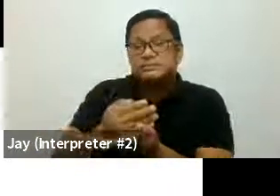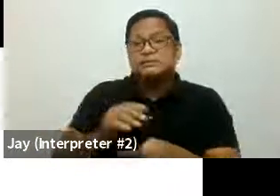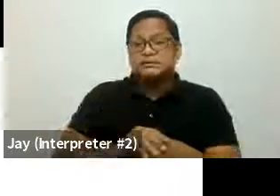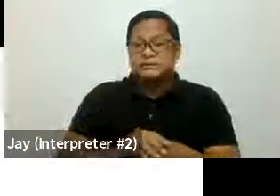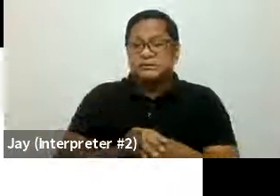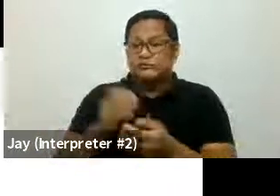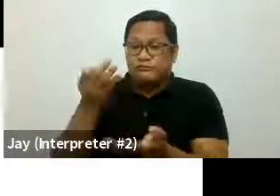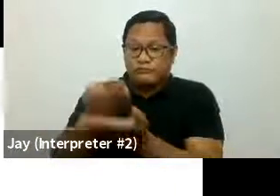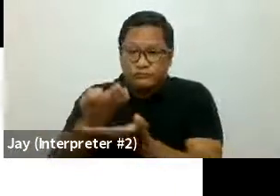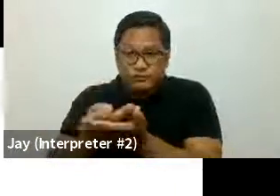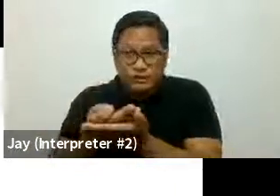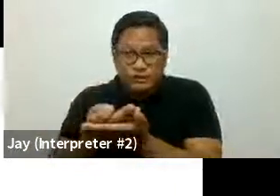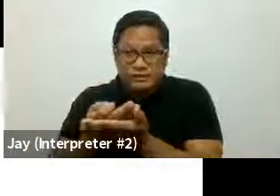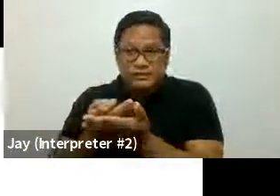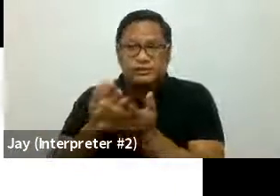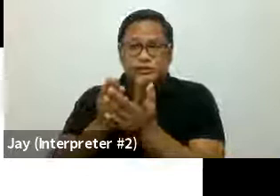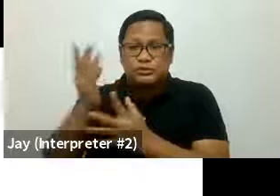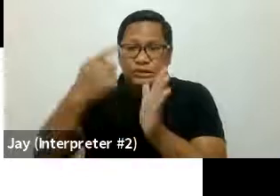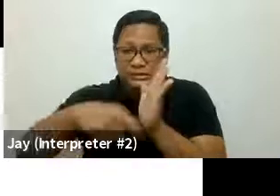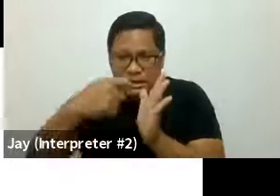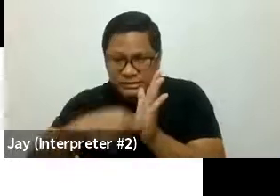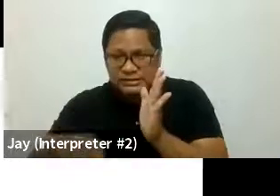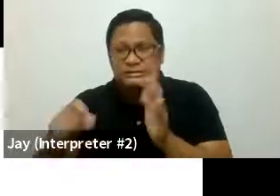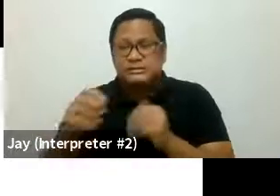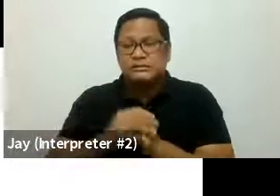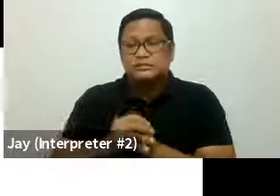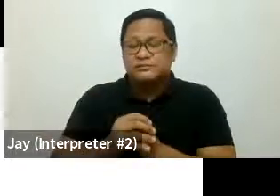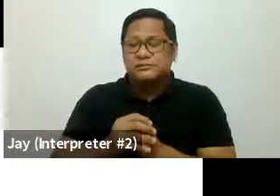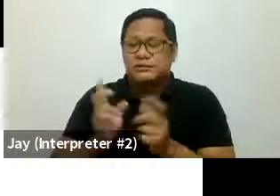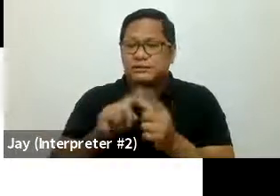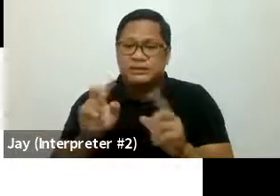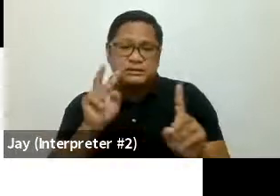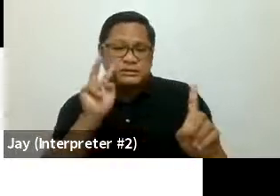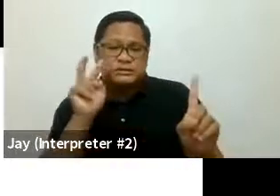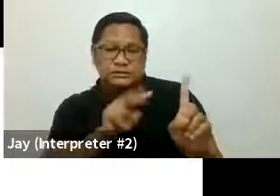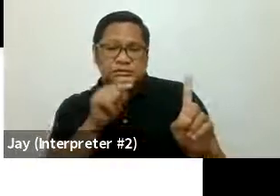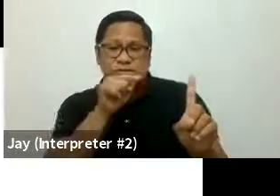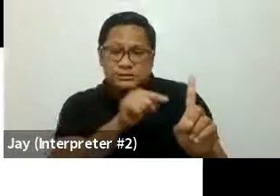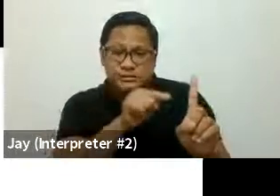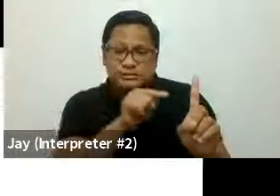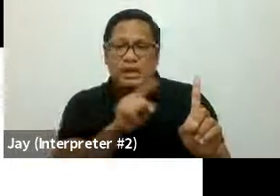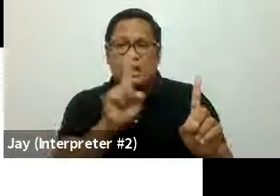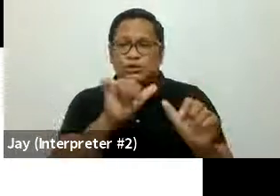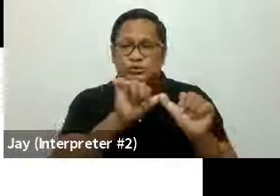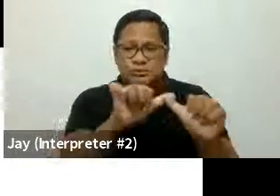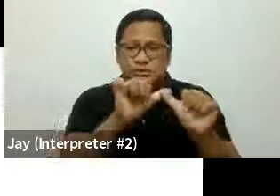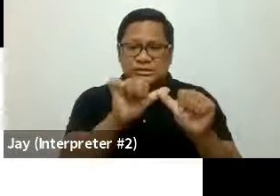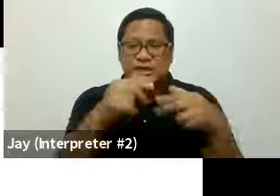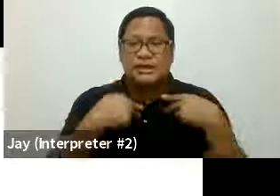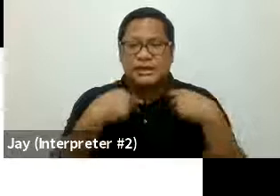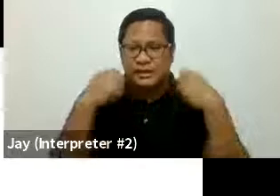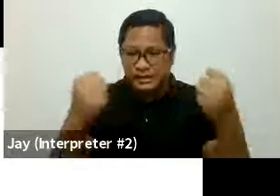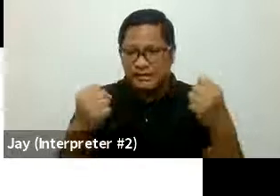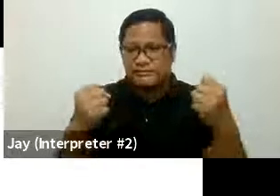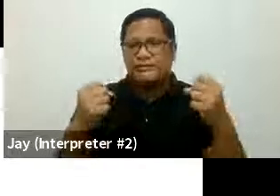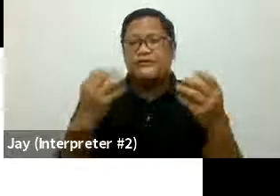funded in part by the health taxes or the sin taxes, and it looks at this sustained domestic financing to make